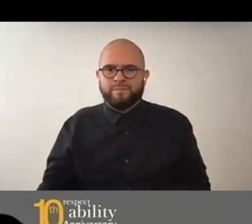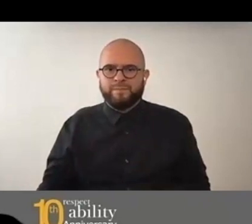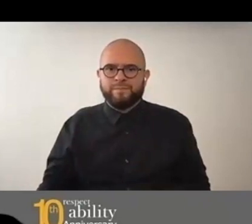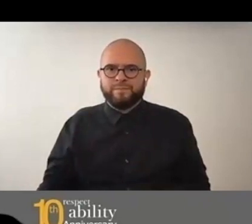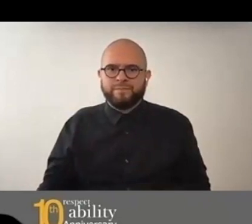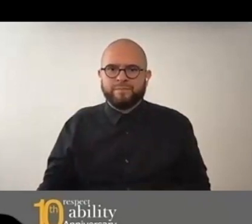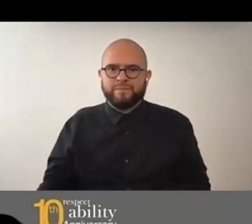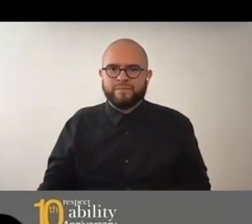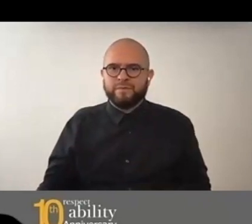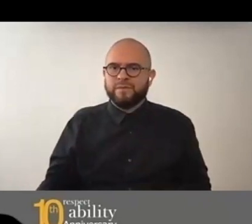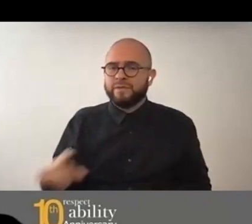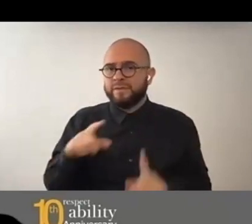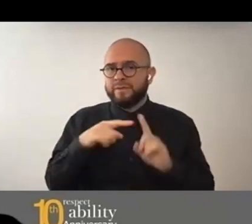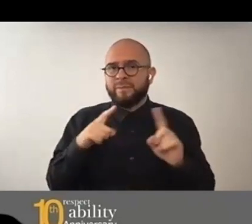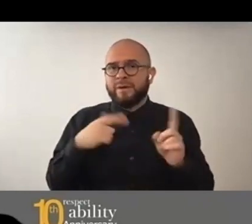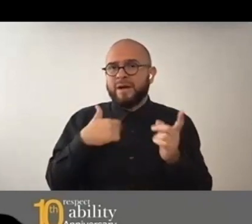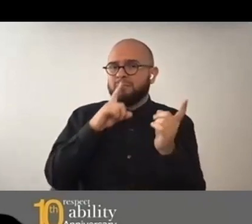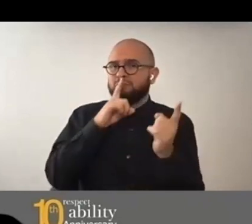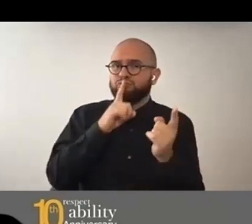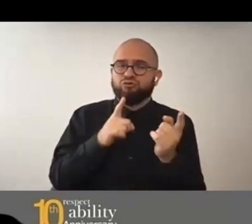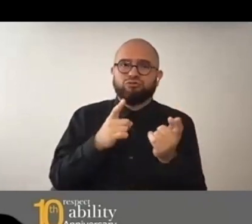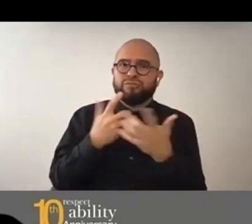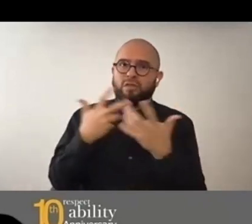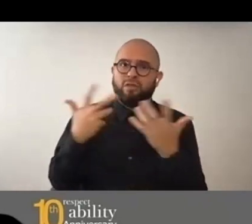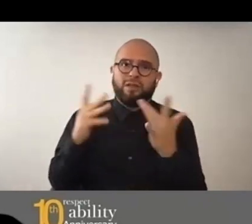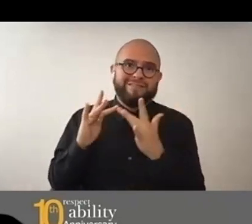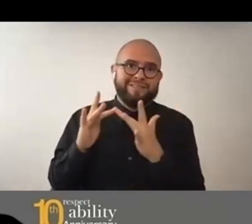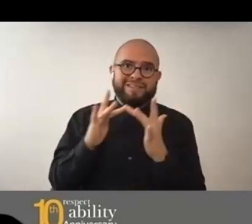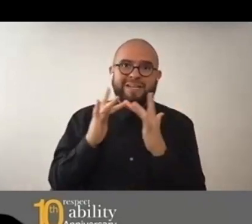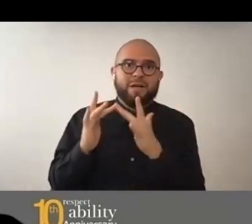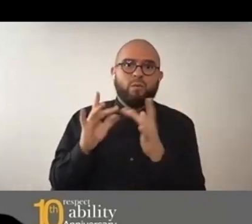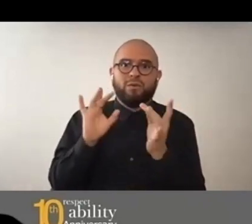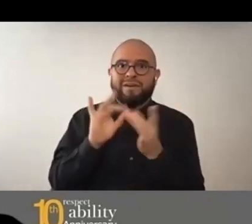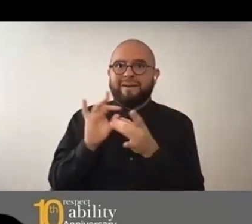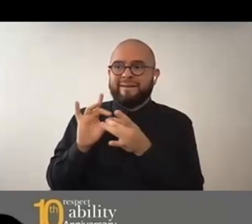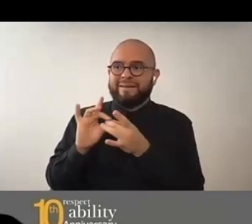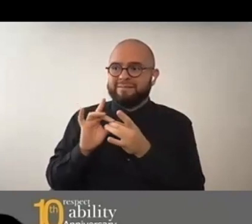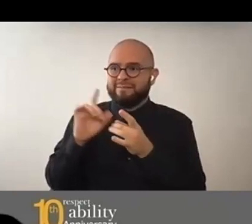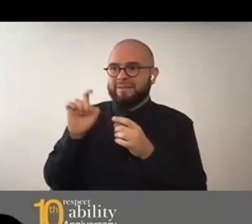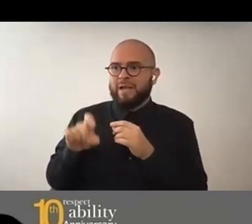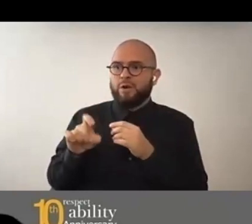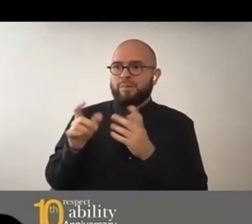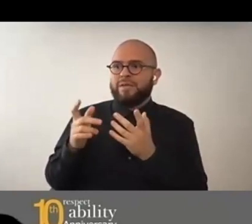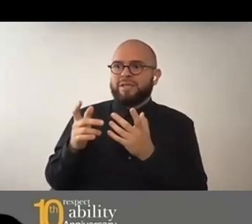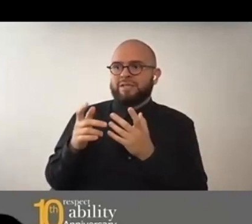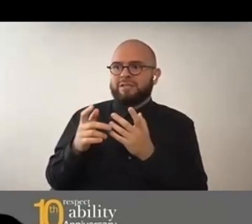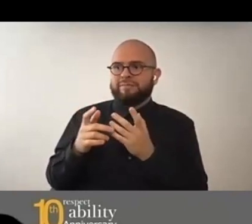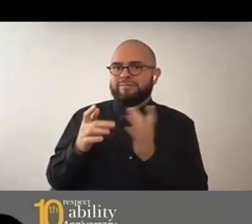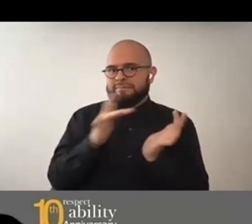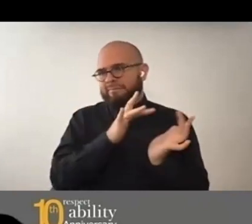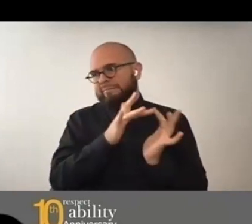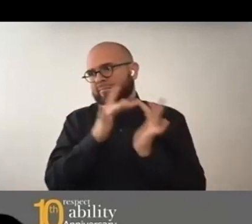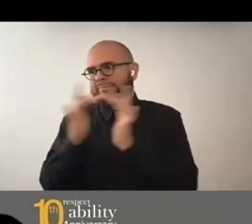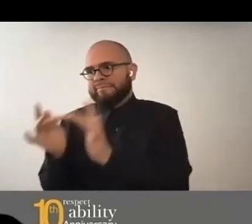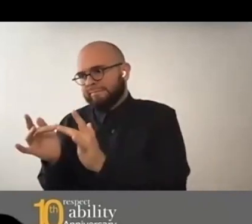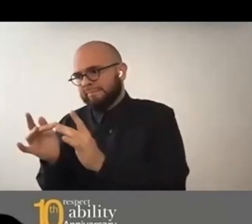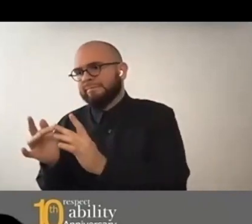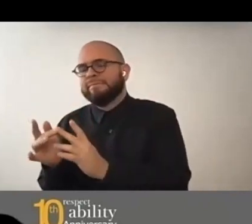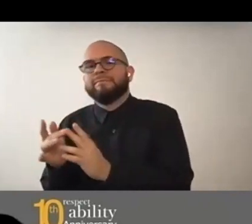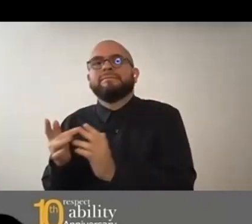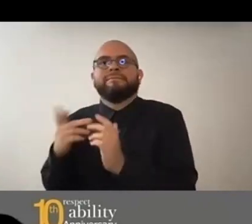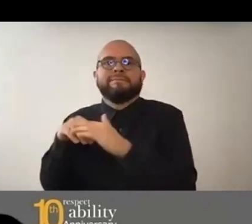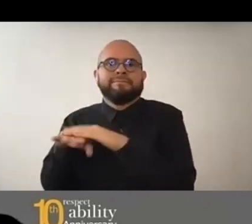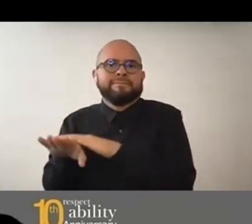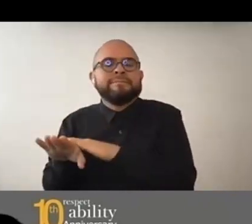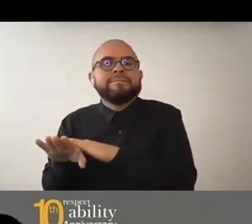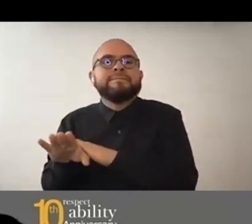I'm sure that there was a lot of network connections that needed to be bought into there, and then taking into just the account